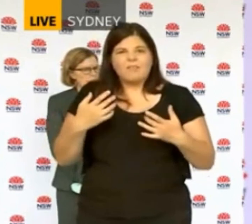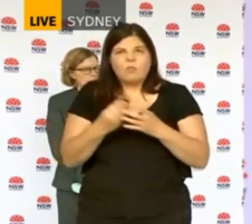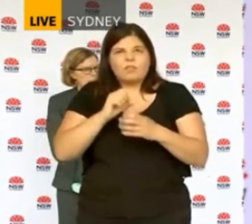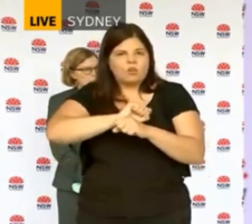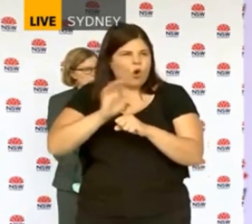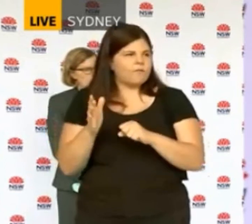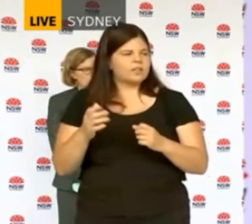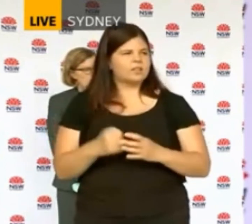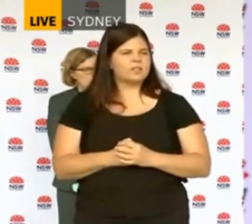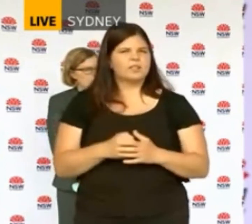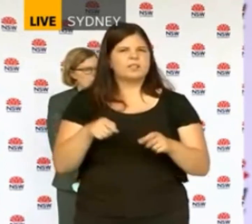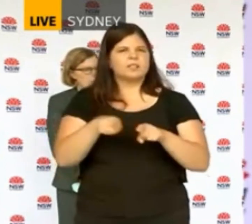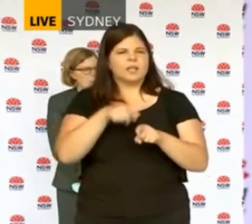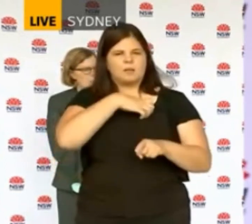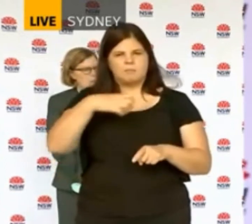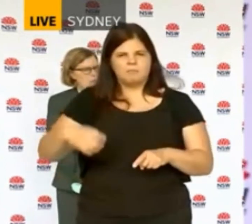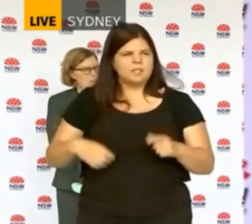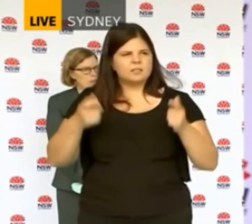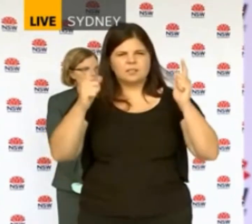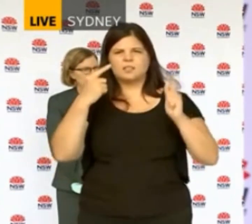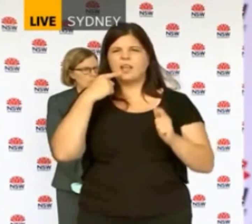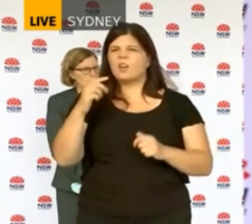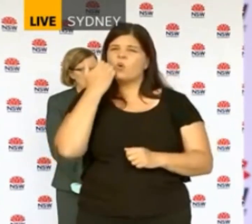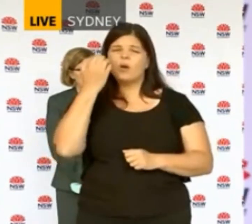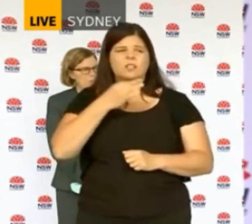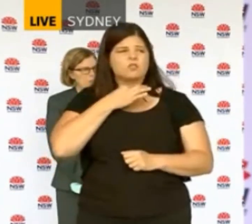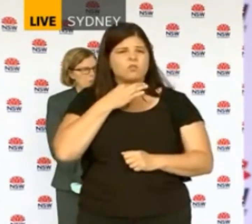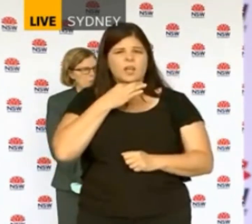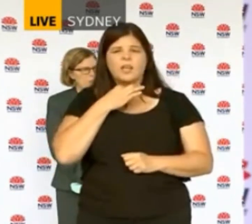that there are always going to be some level of outbreaks. There is